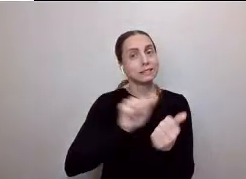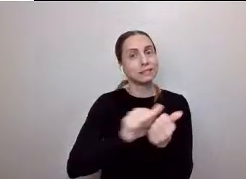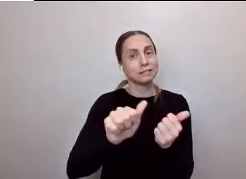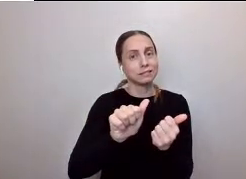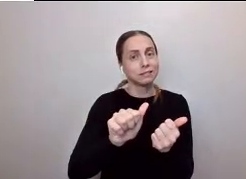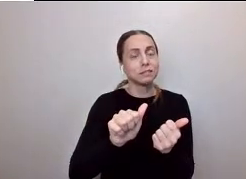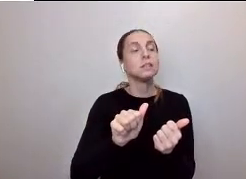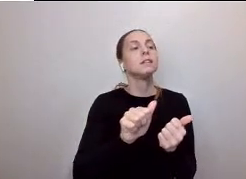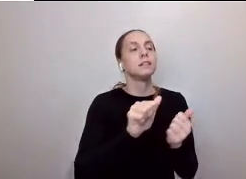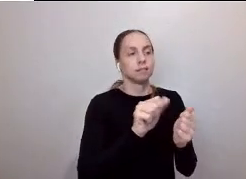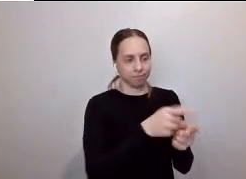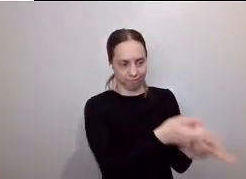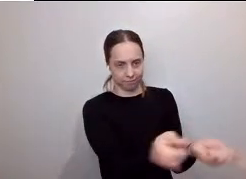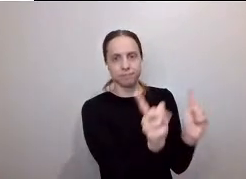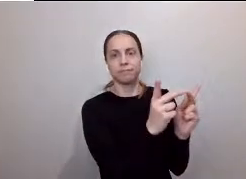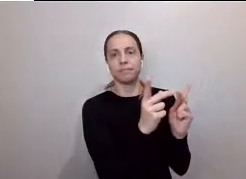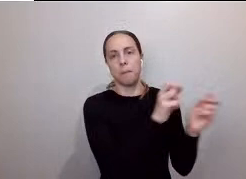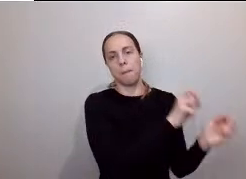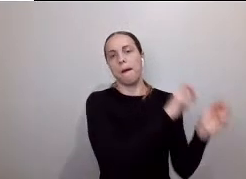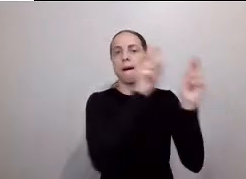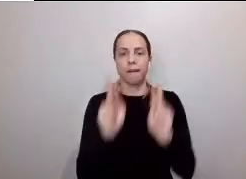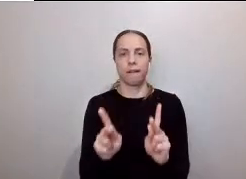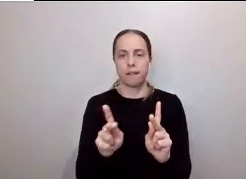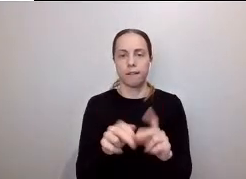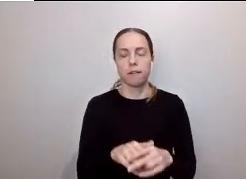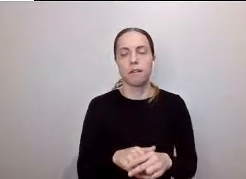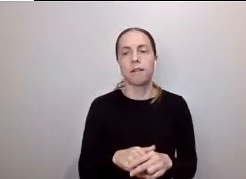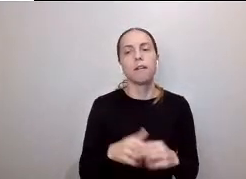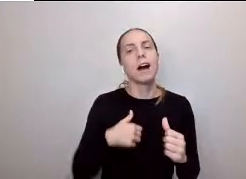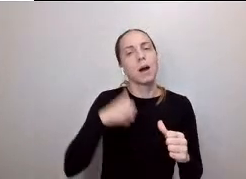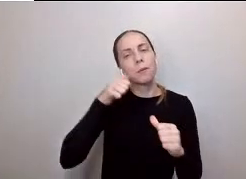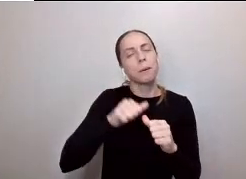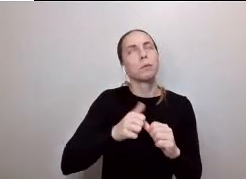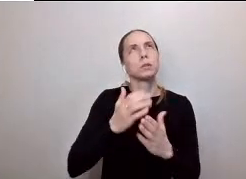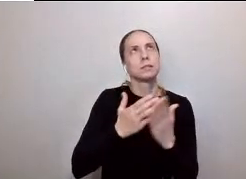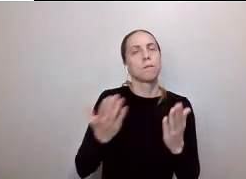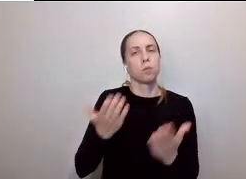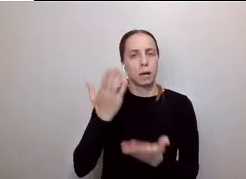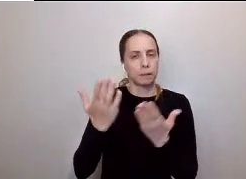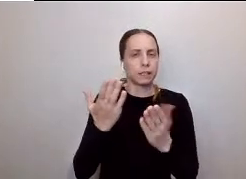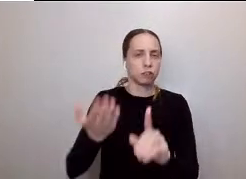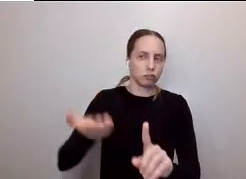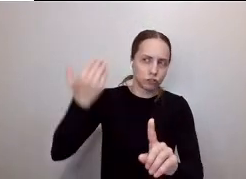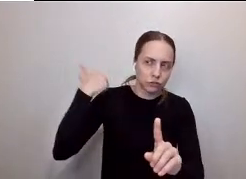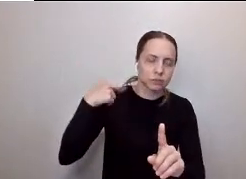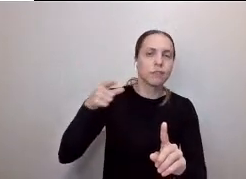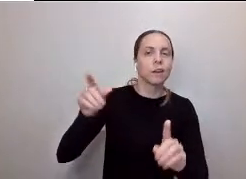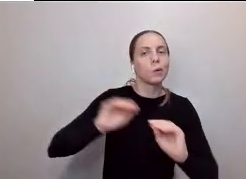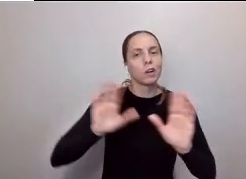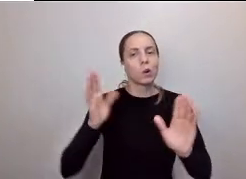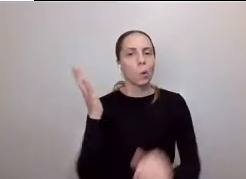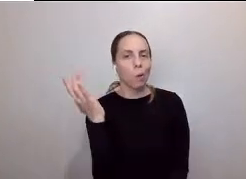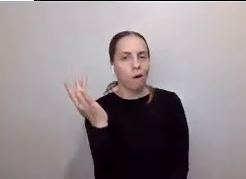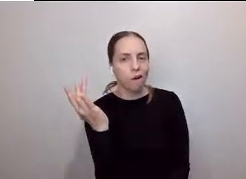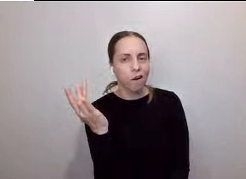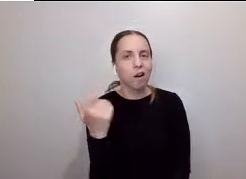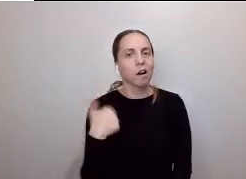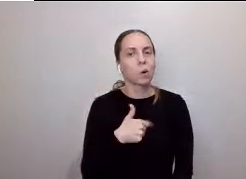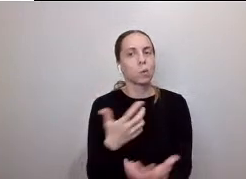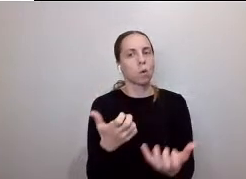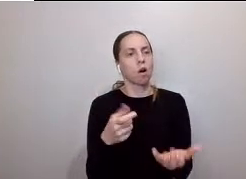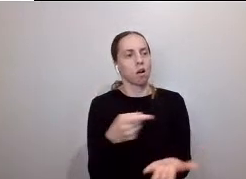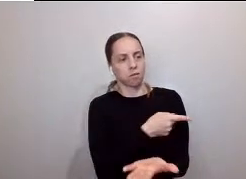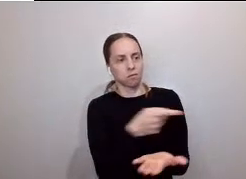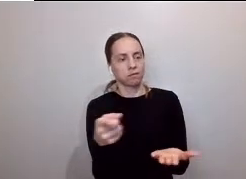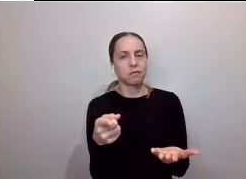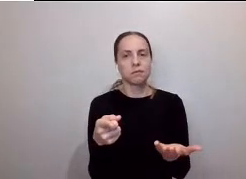And I remember and some of the recommendations on that were pretty clear about why. We want these electrical inspectors,